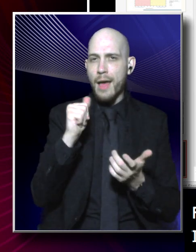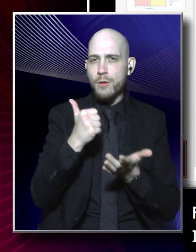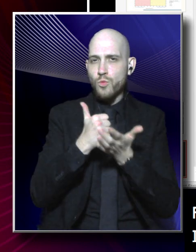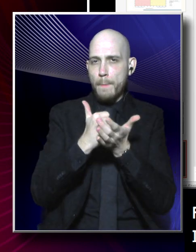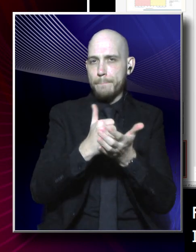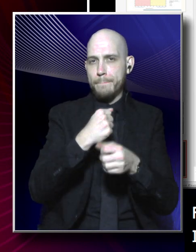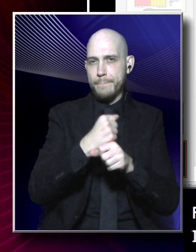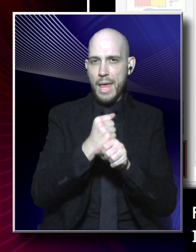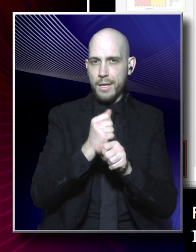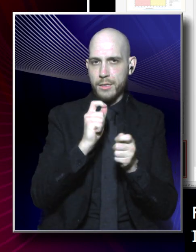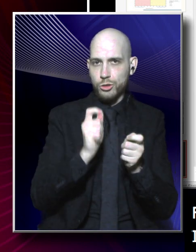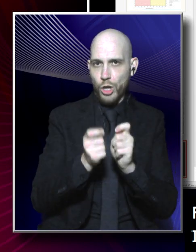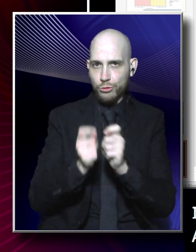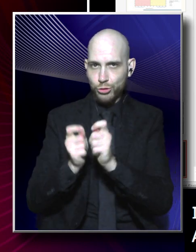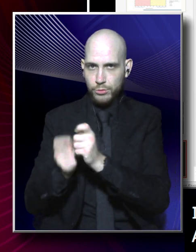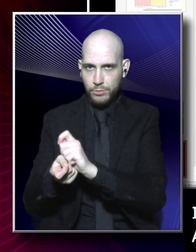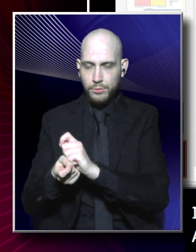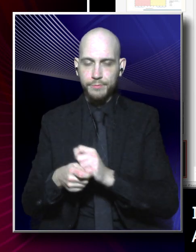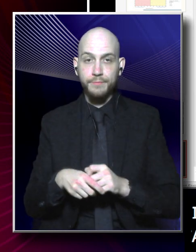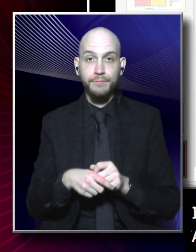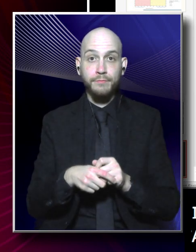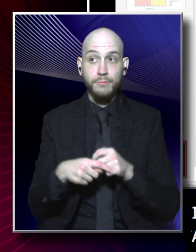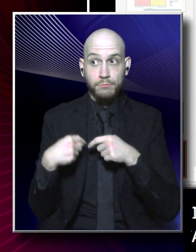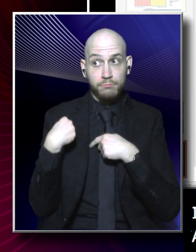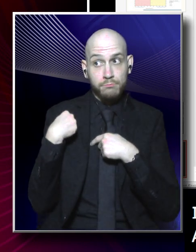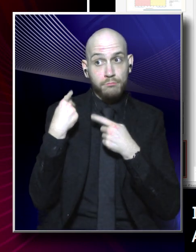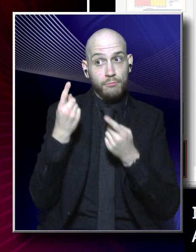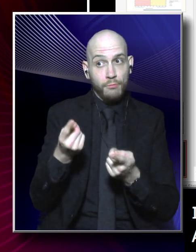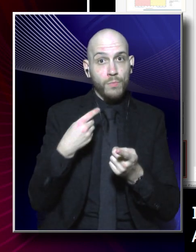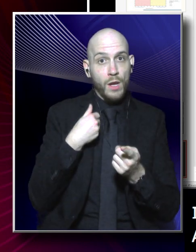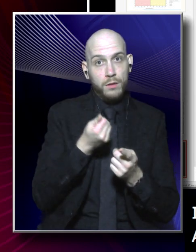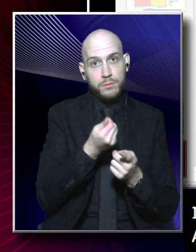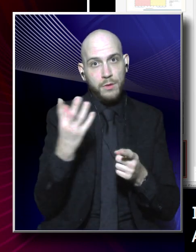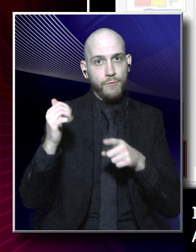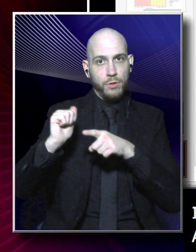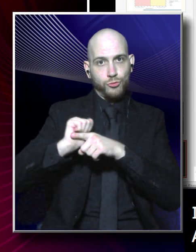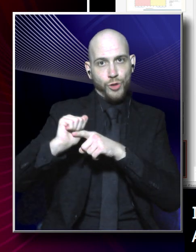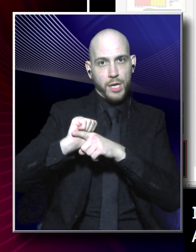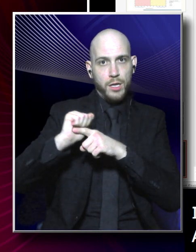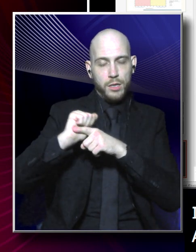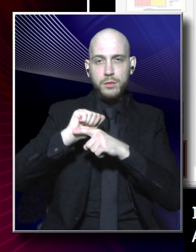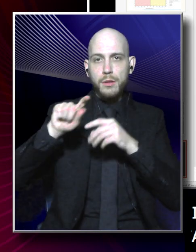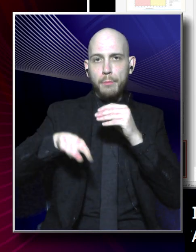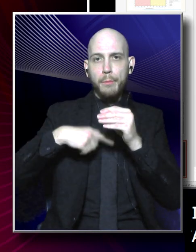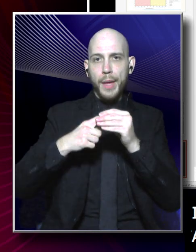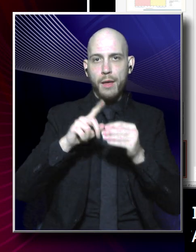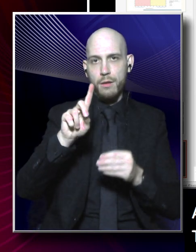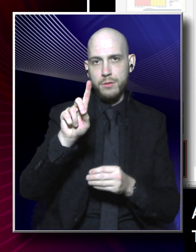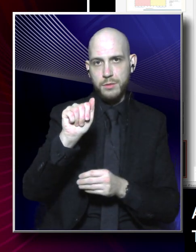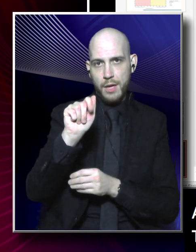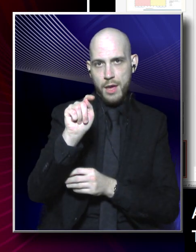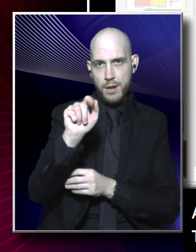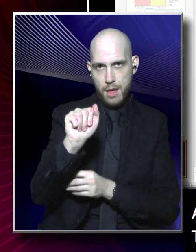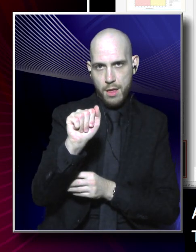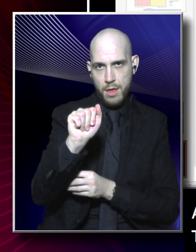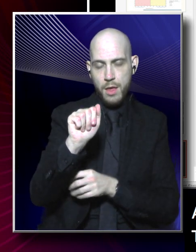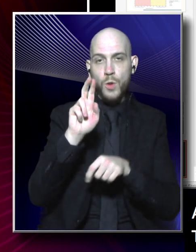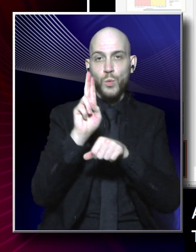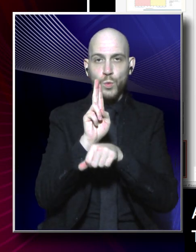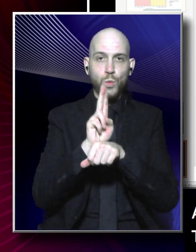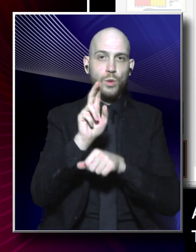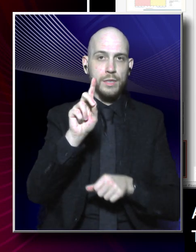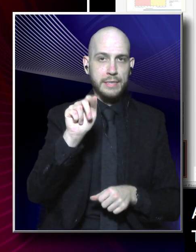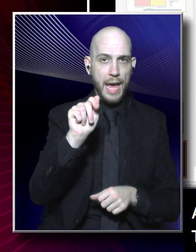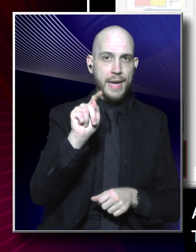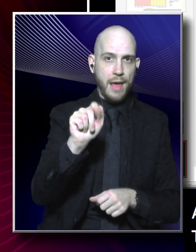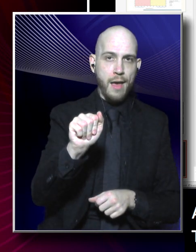already held several trainings on looking at data and then creating and